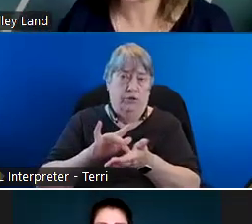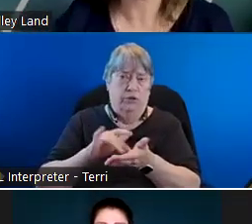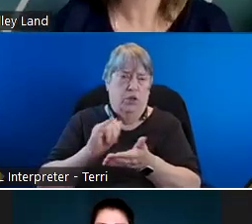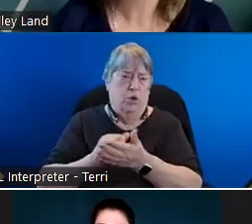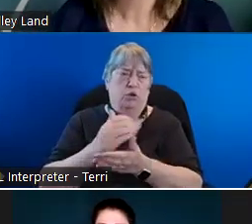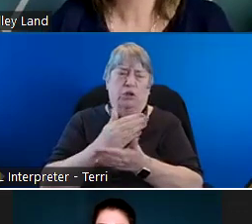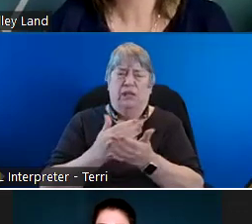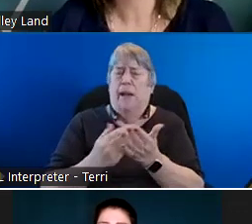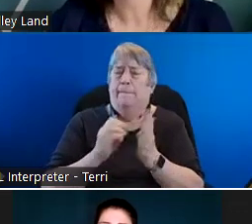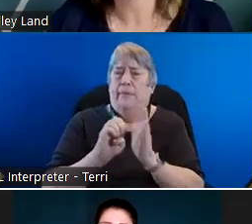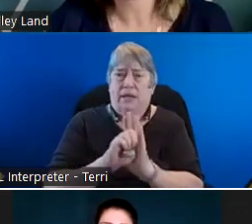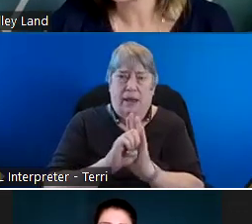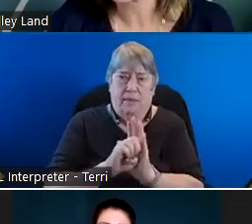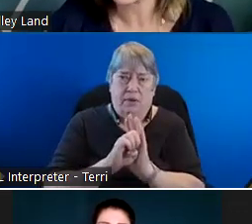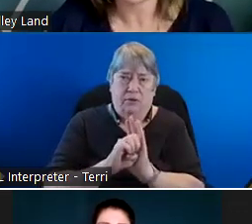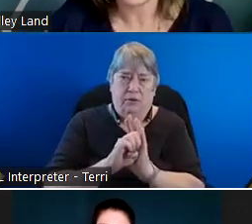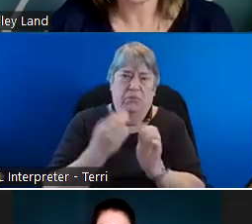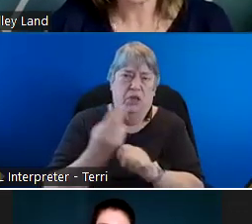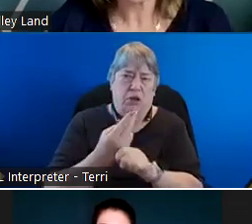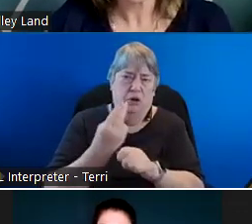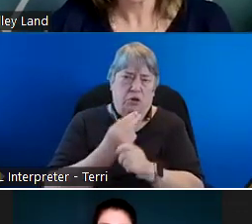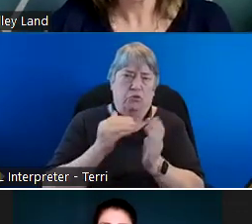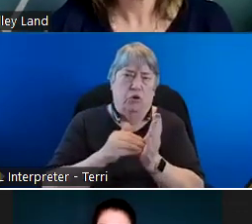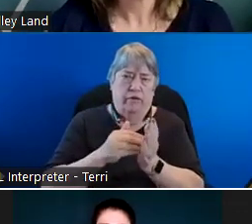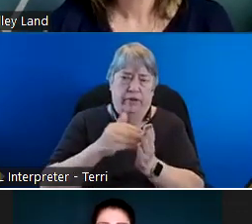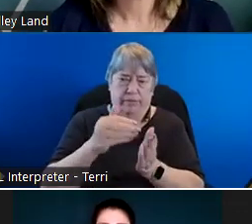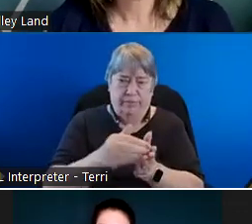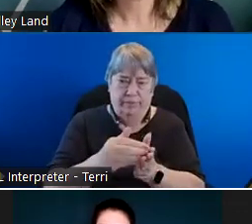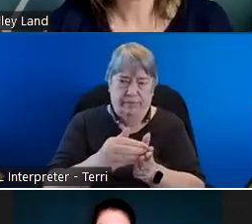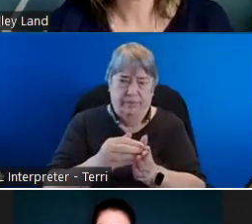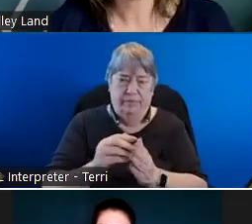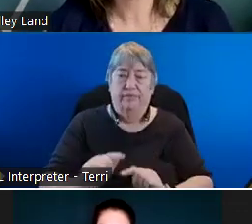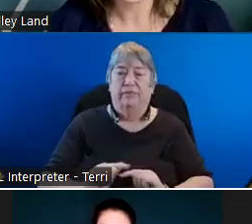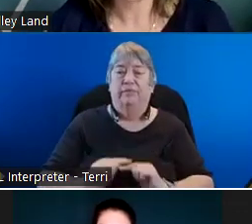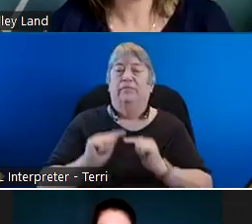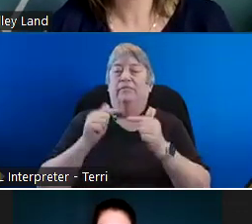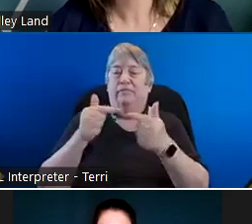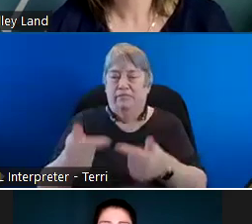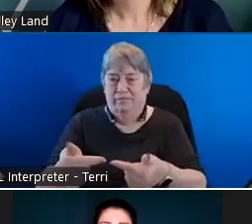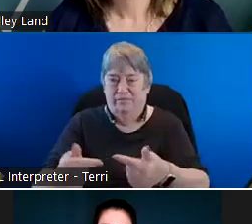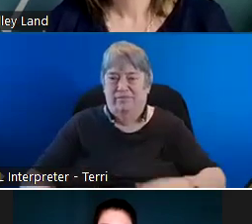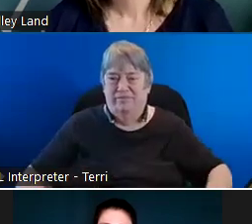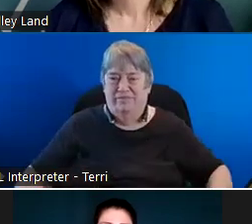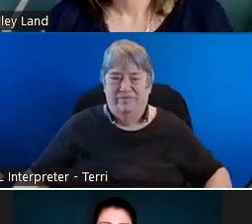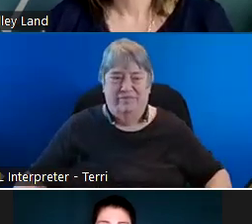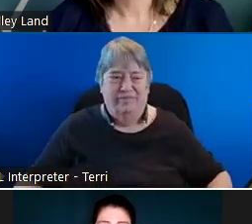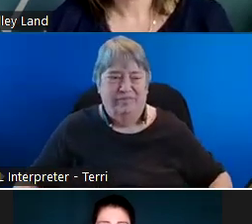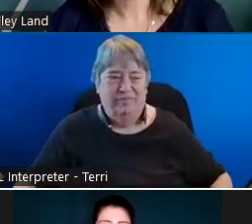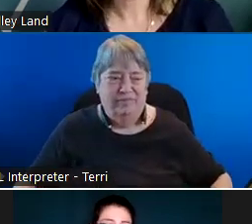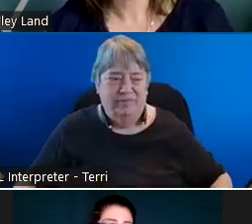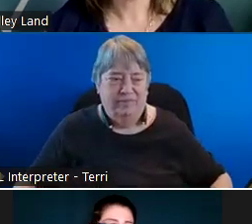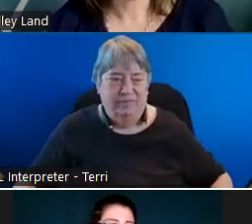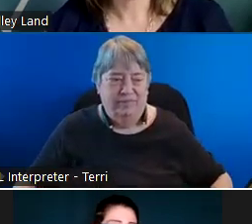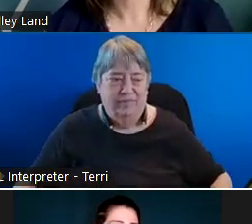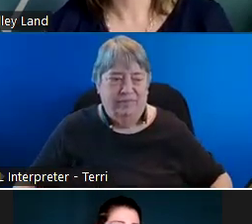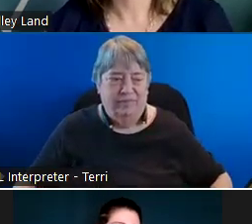of that are used quite often. Now, if we go to the next slides, you can